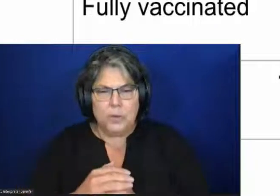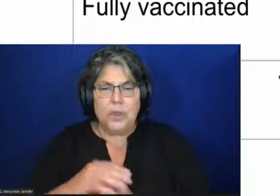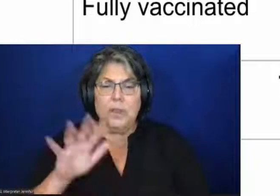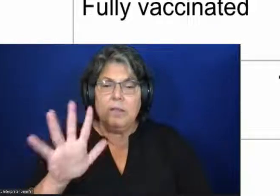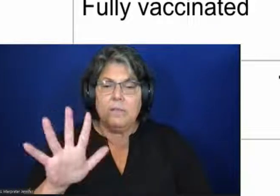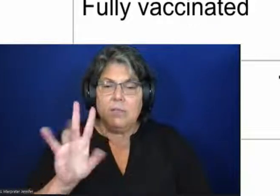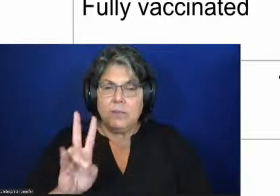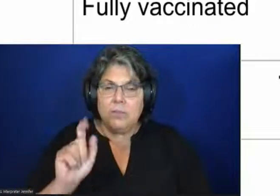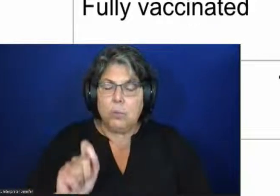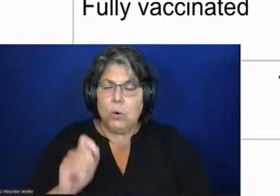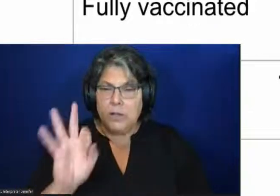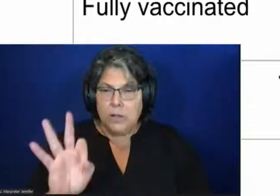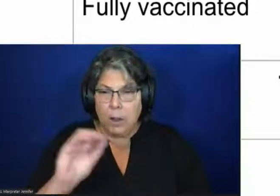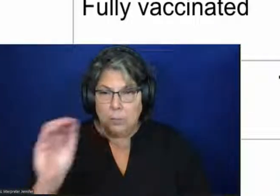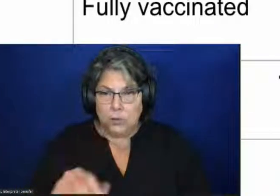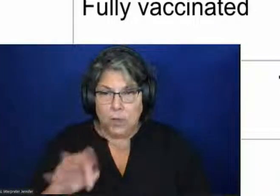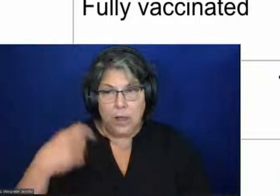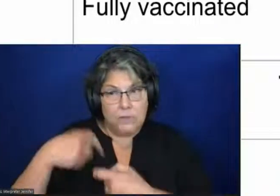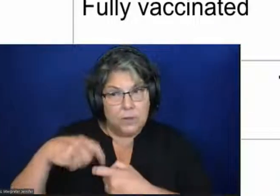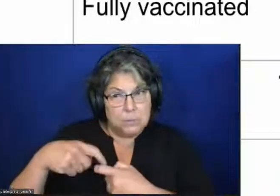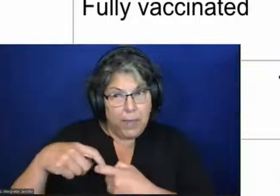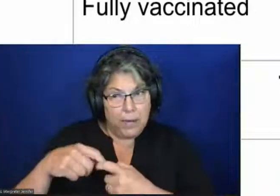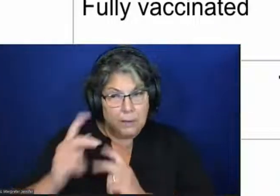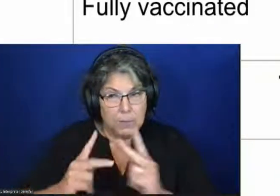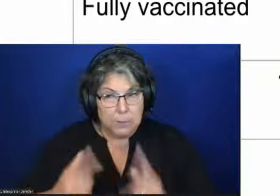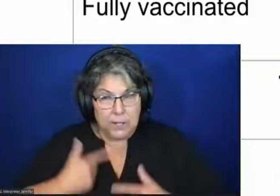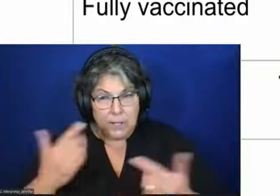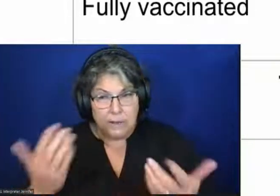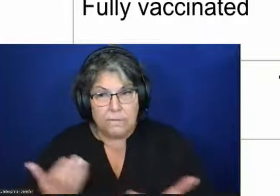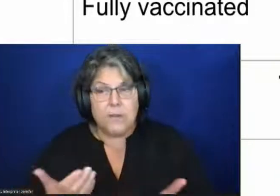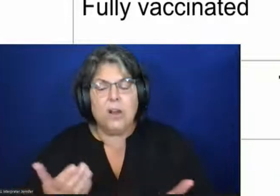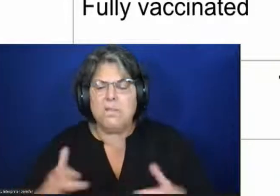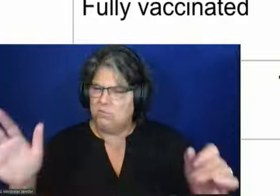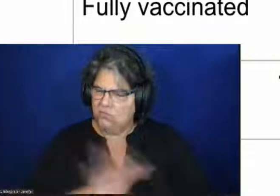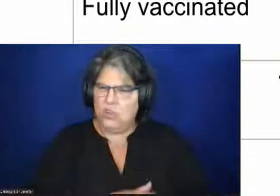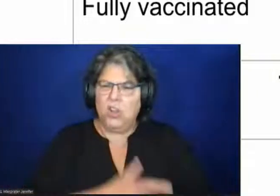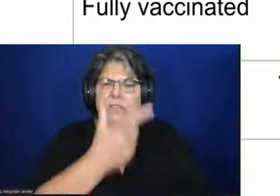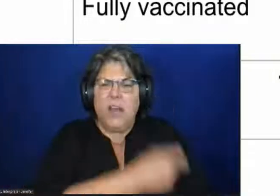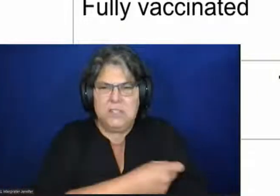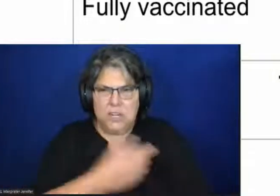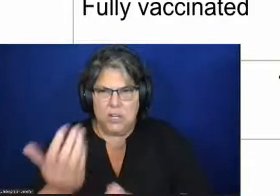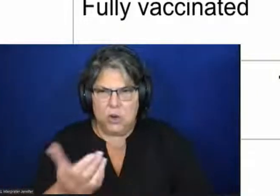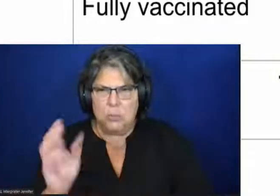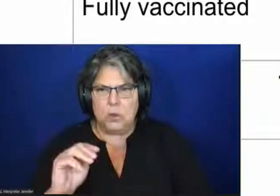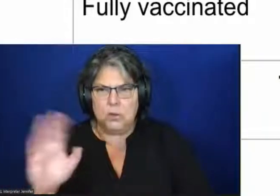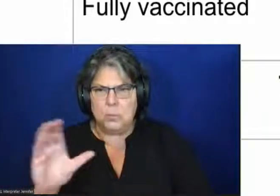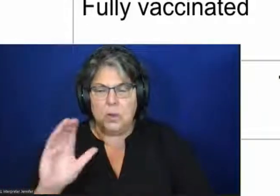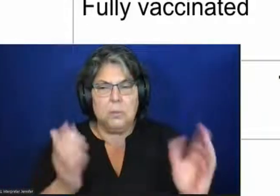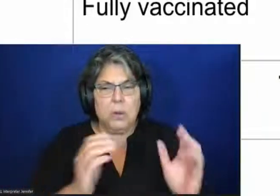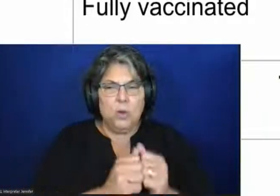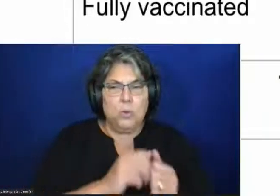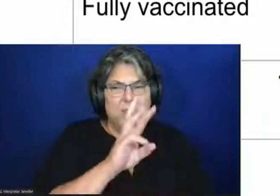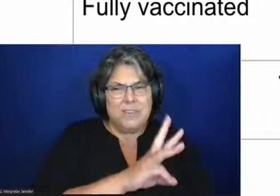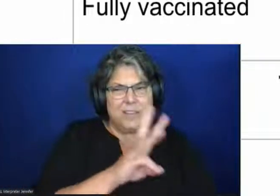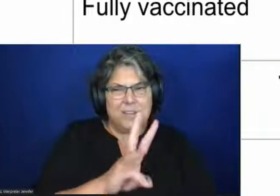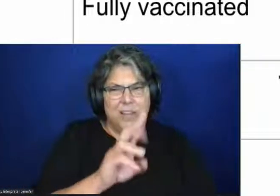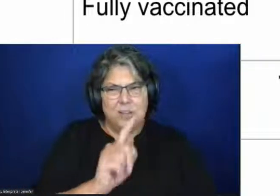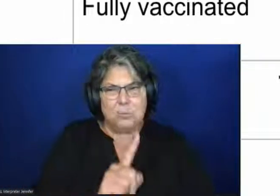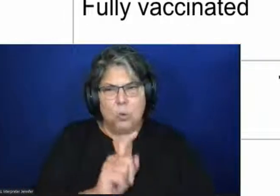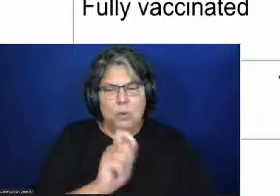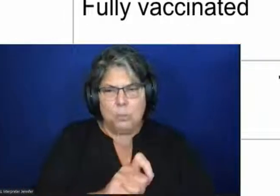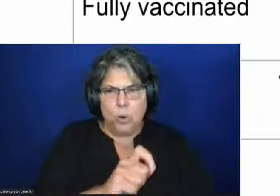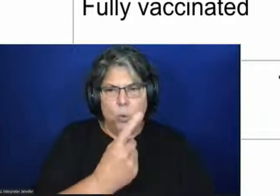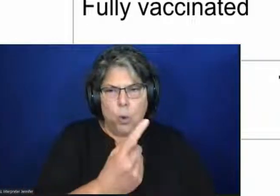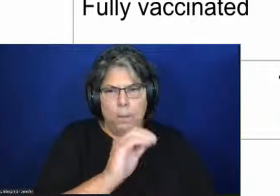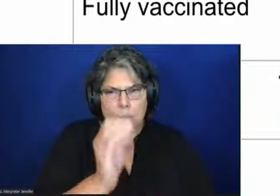57.9% of Hispanic residents are fully vaccinated in Mendocino County, compared to 66.1%